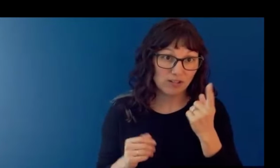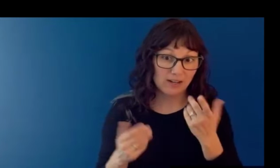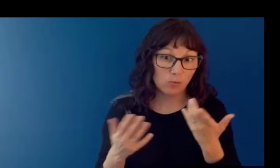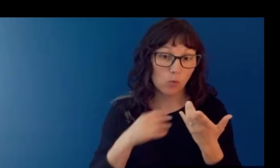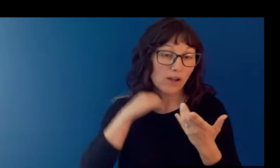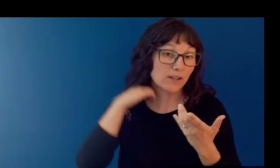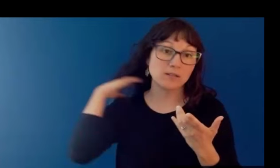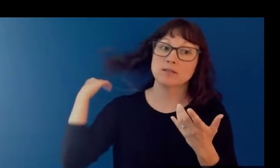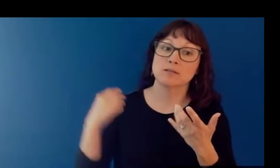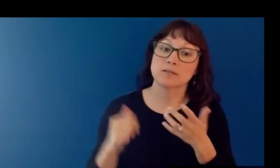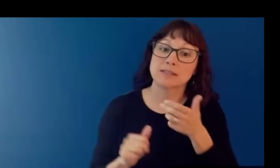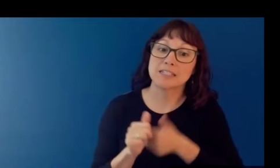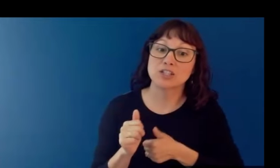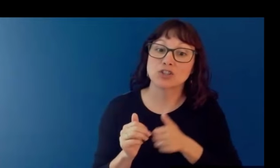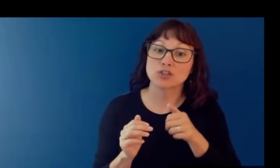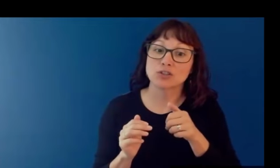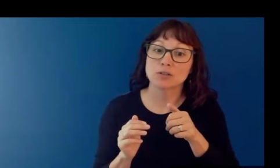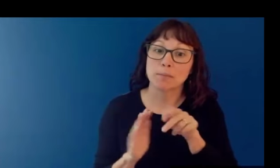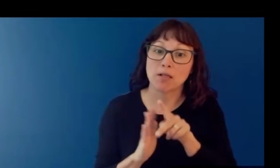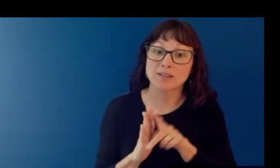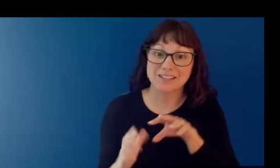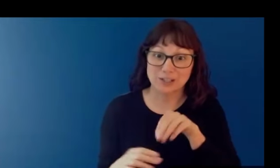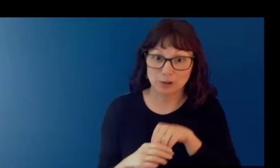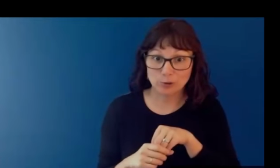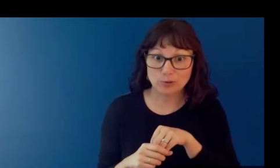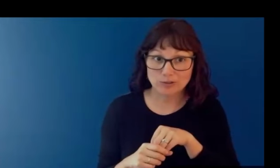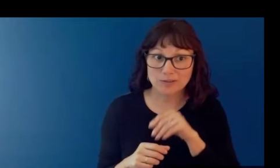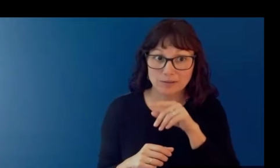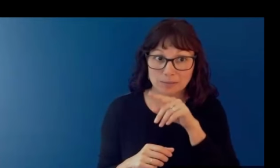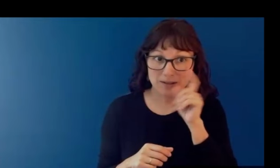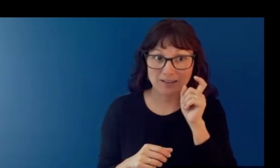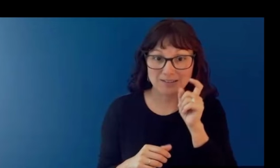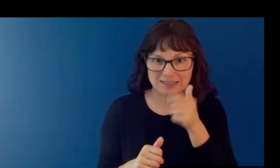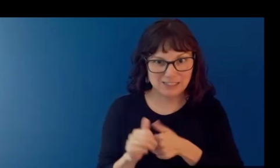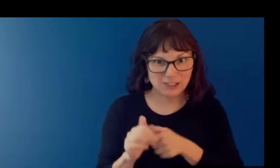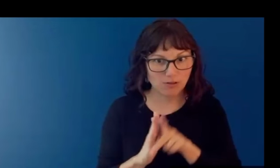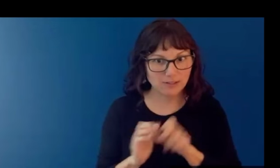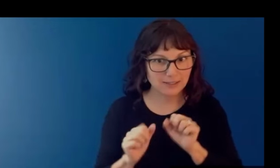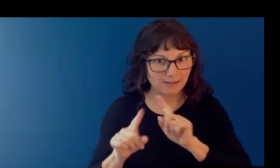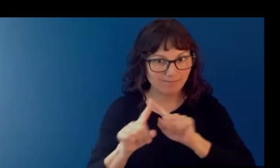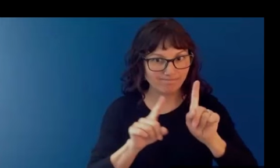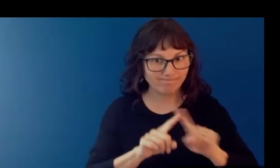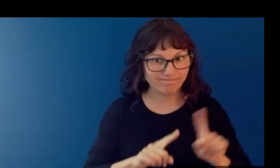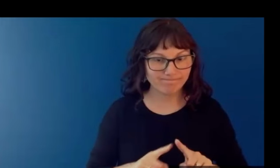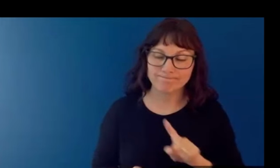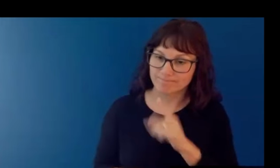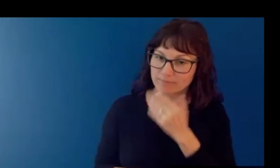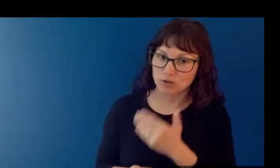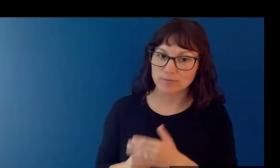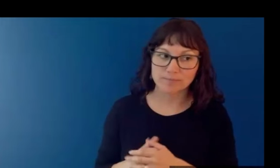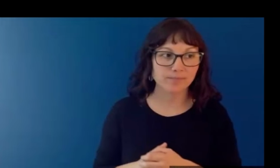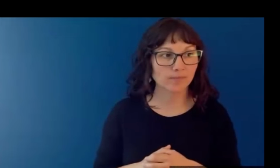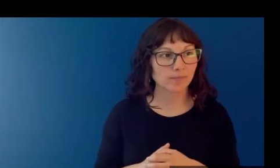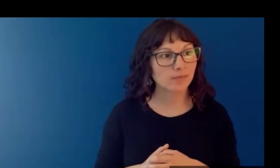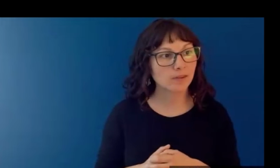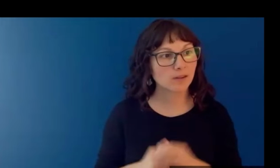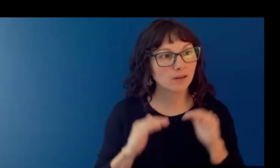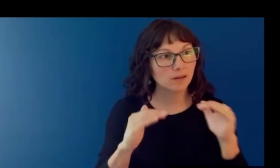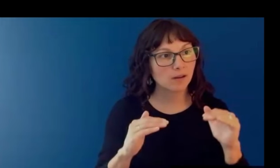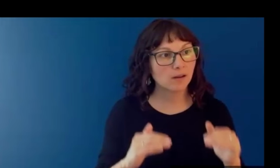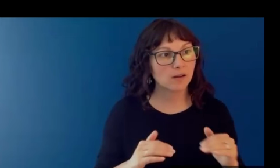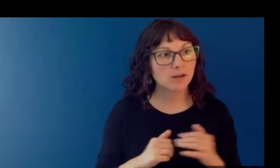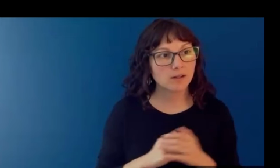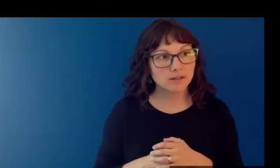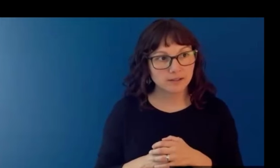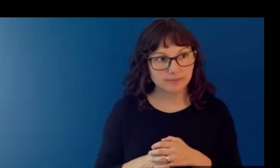in each individual policy because these can be different from policy to policy. Very good. Next